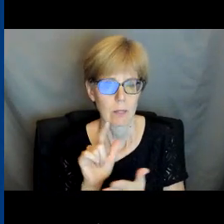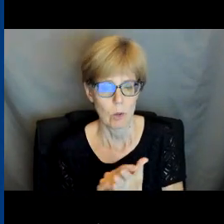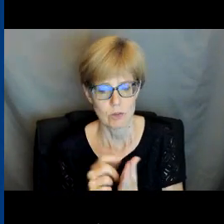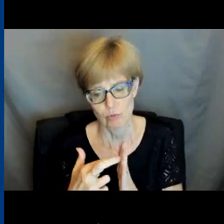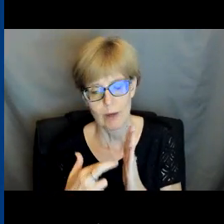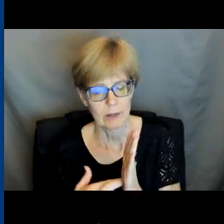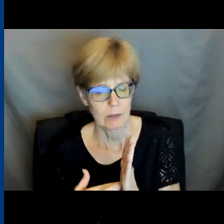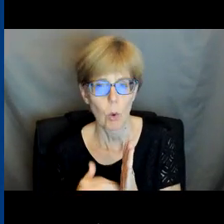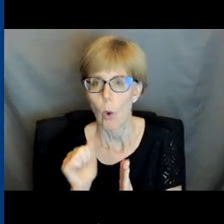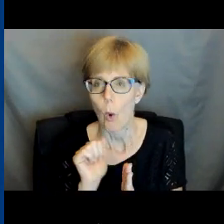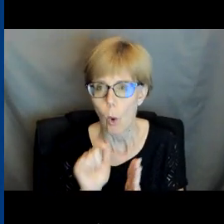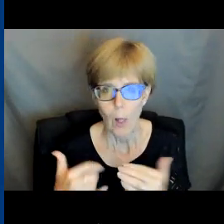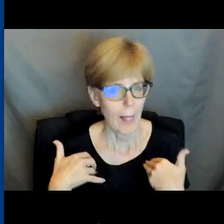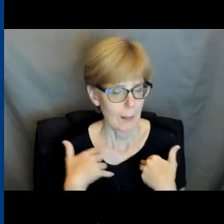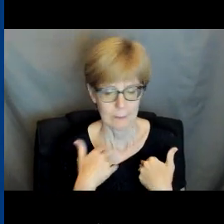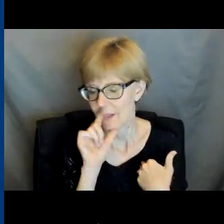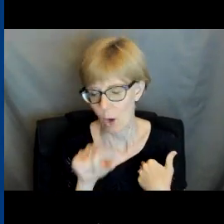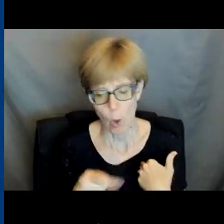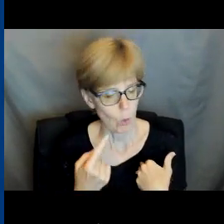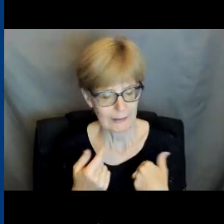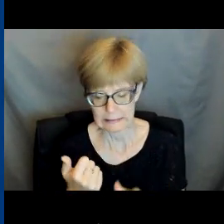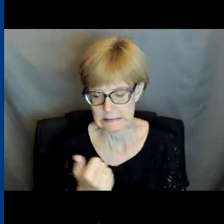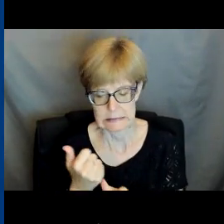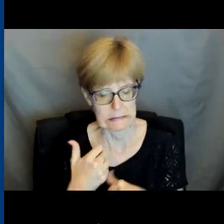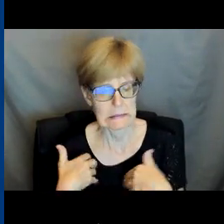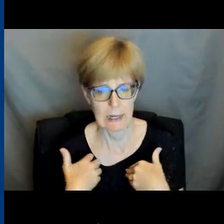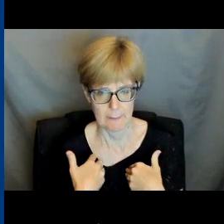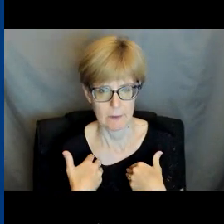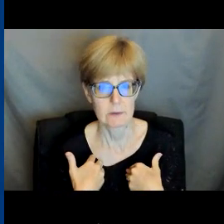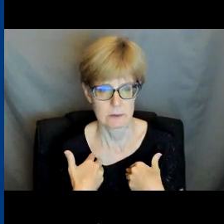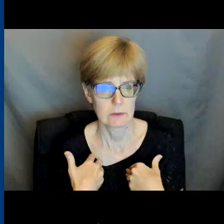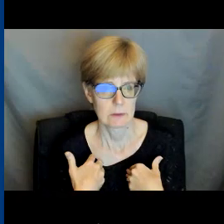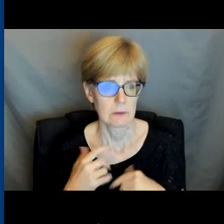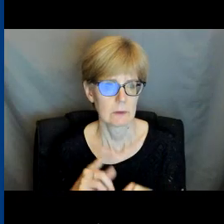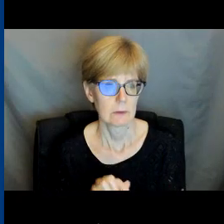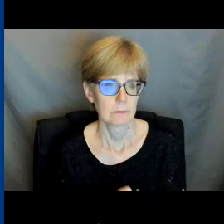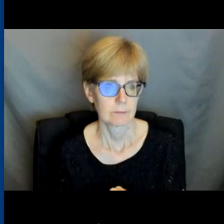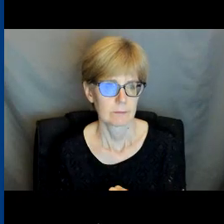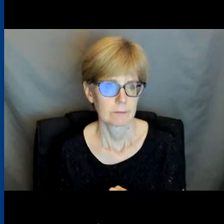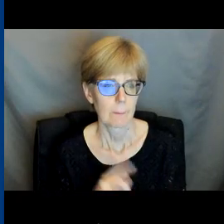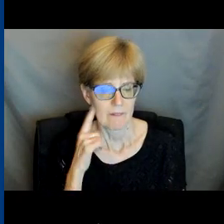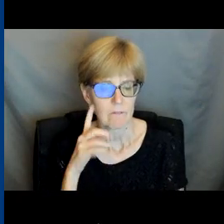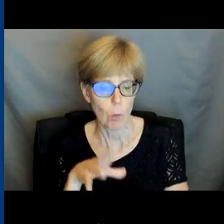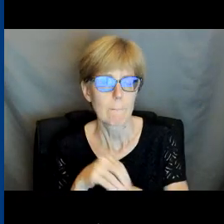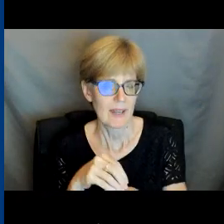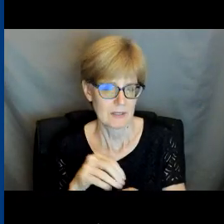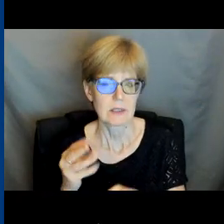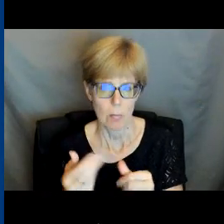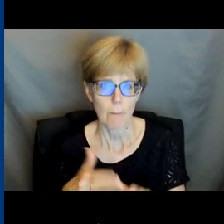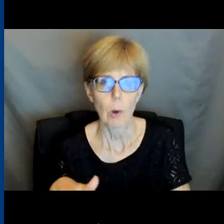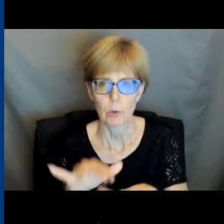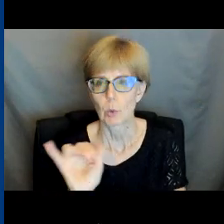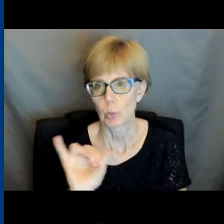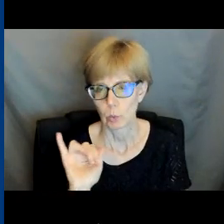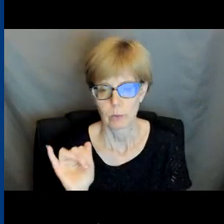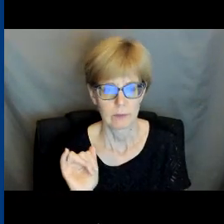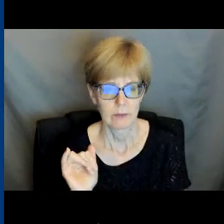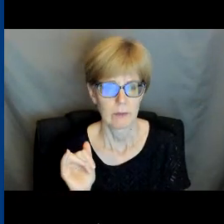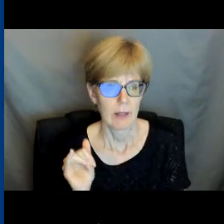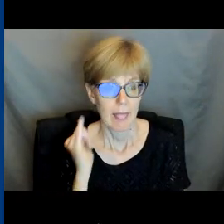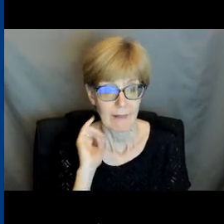all animals, not just assistance animals, but it would need to be for pets on the property as well. Issue